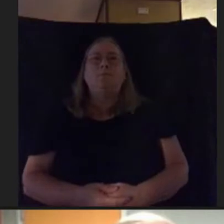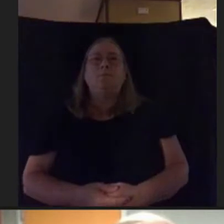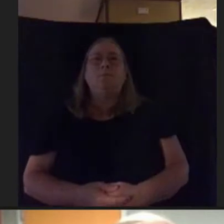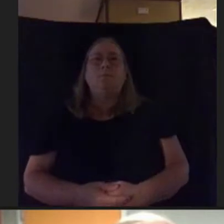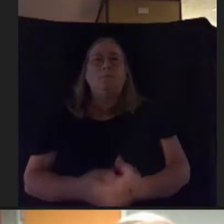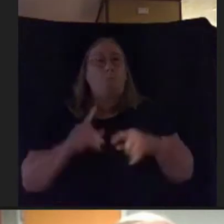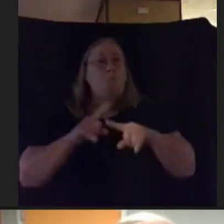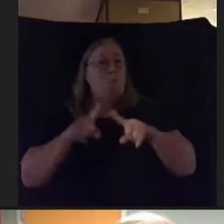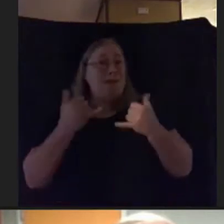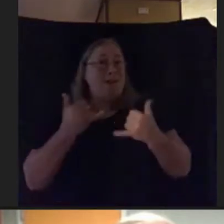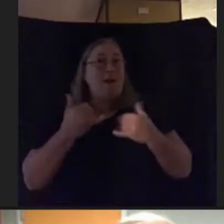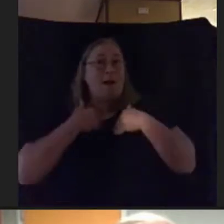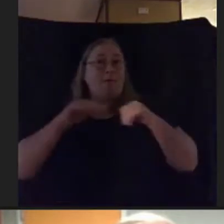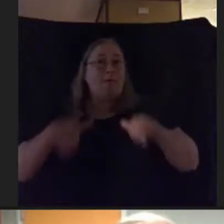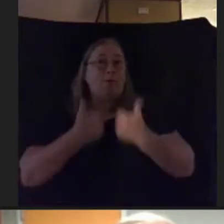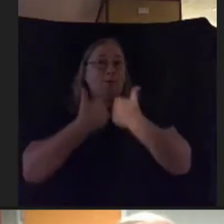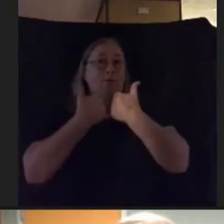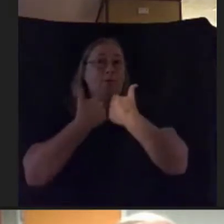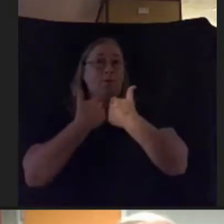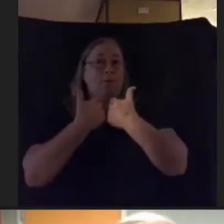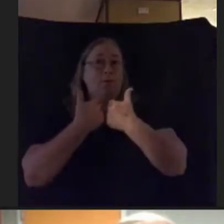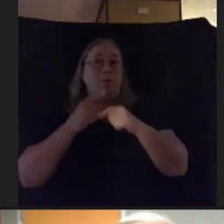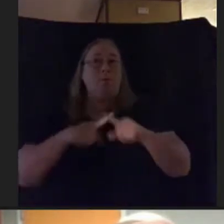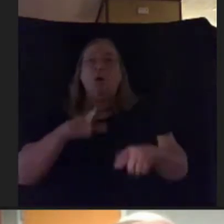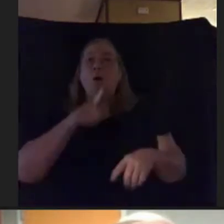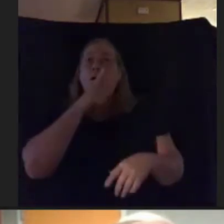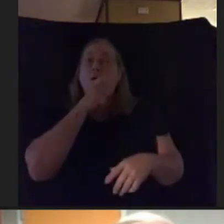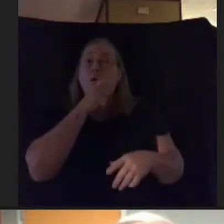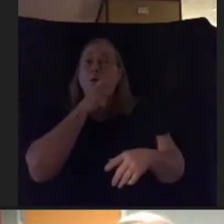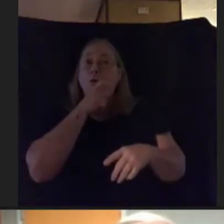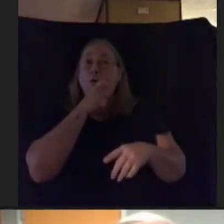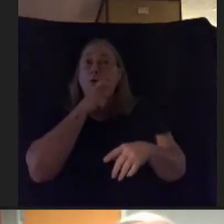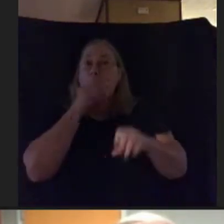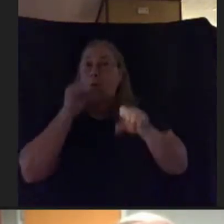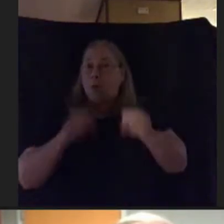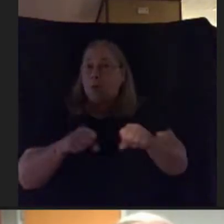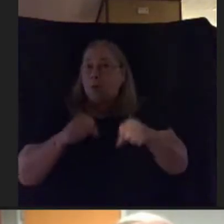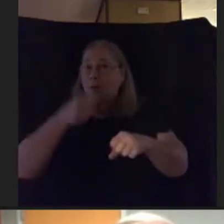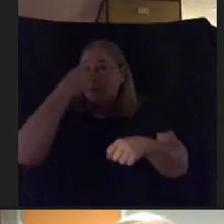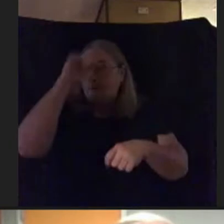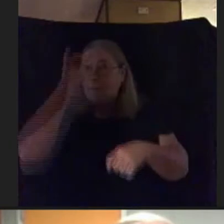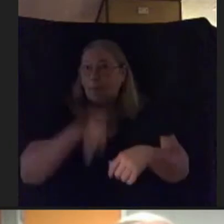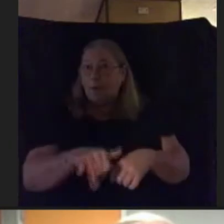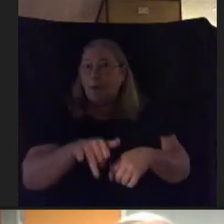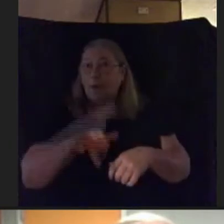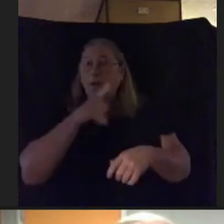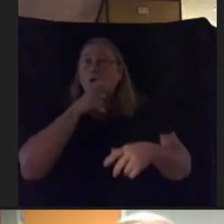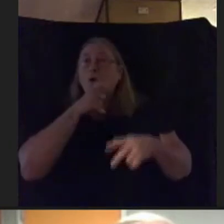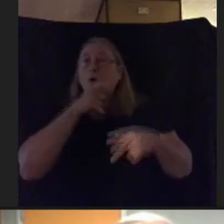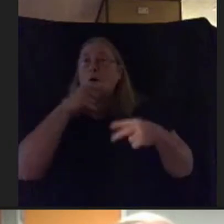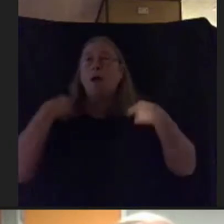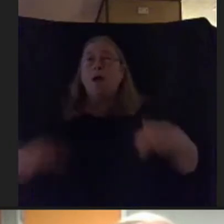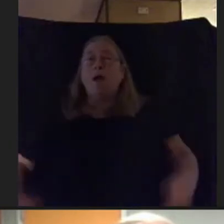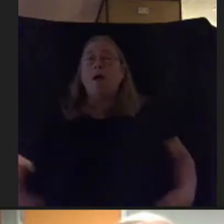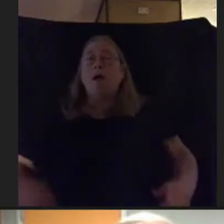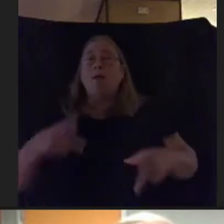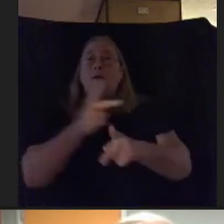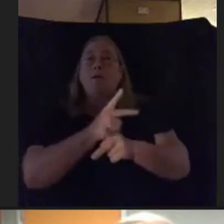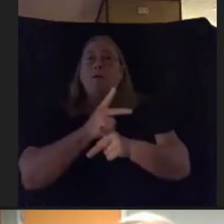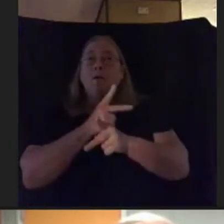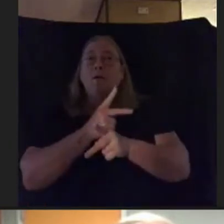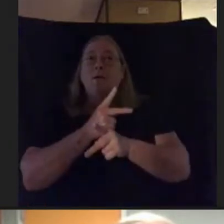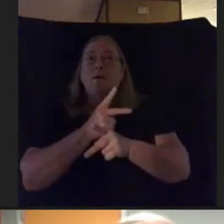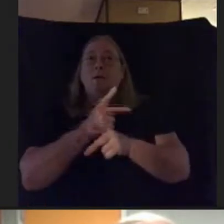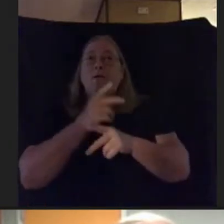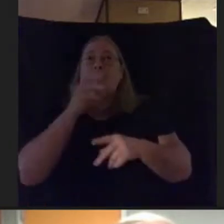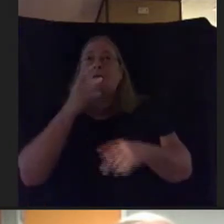though. If you consider who all is eligible for vaccines, those who are healthcare workers or those who are over 65 or